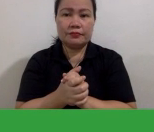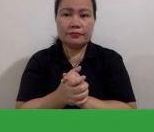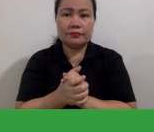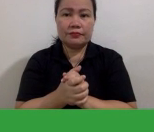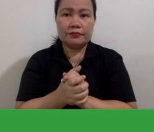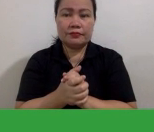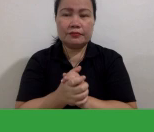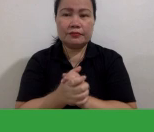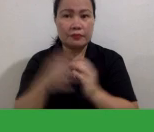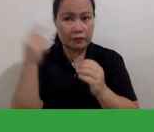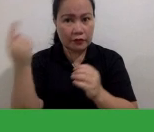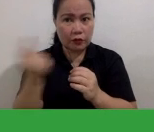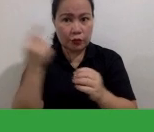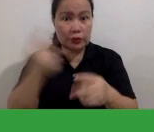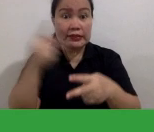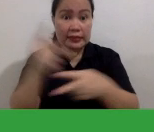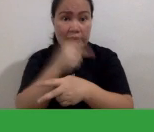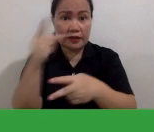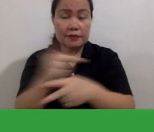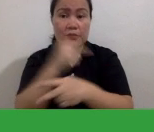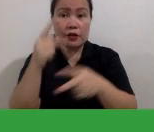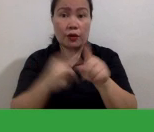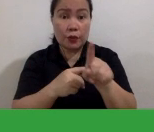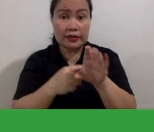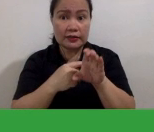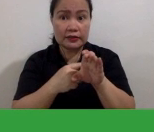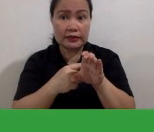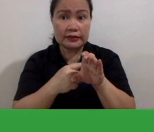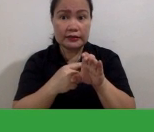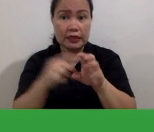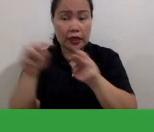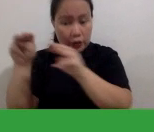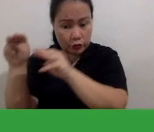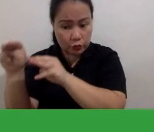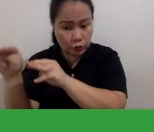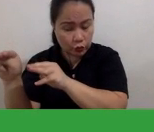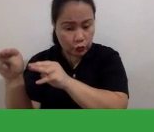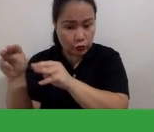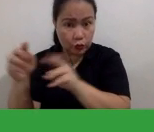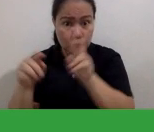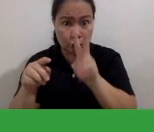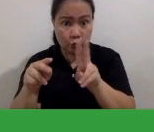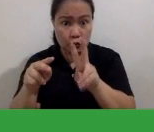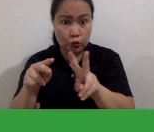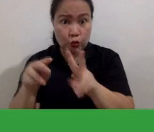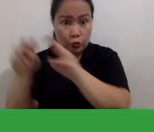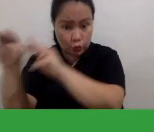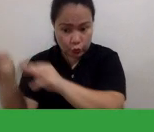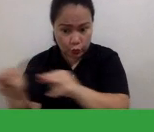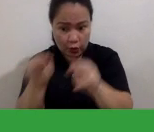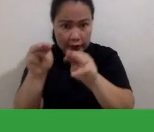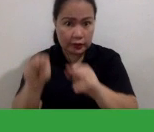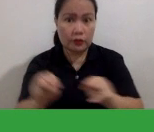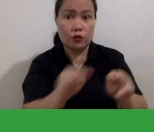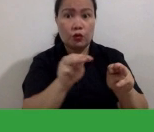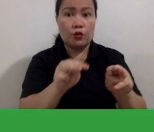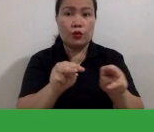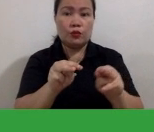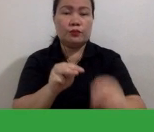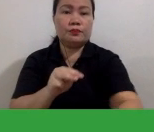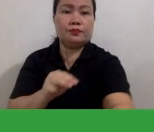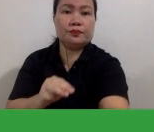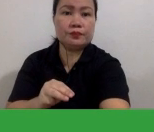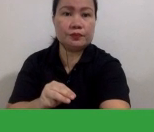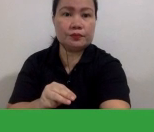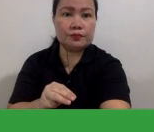so, ayan po. Lagi natin siya ita-times sa 100. Move 2 units to the right. So, move natin